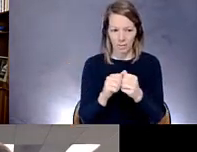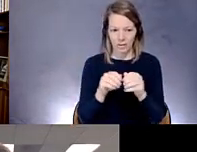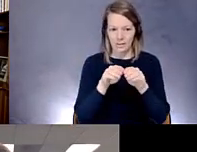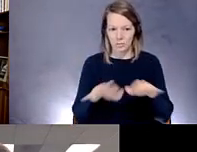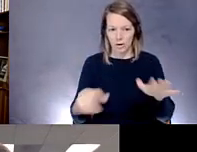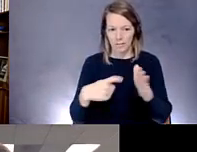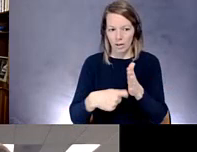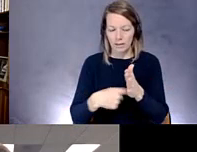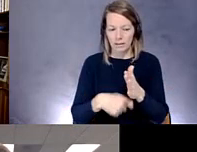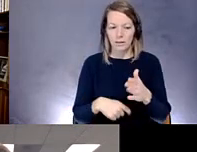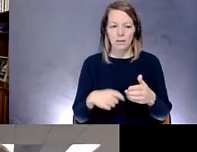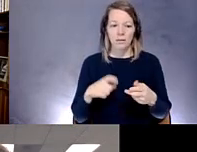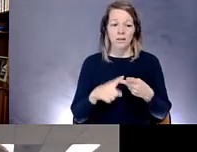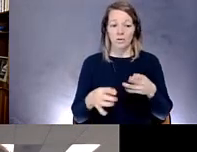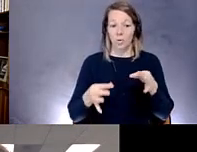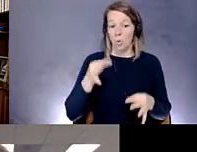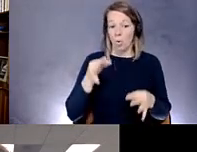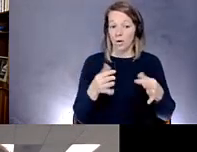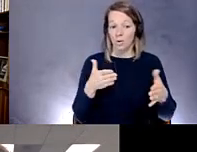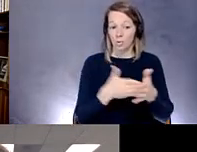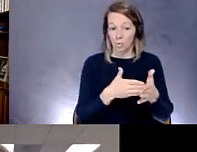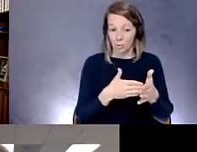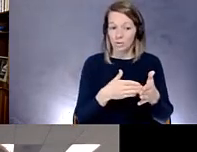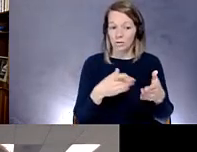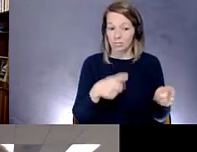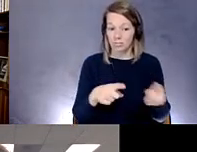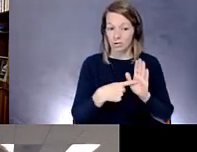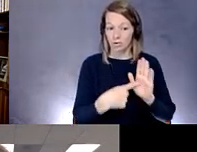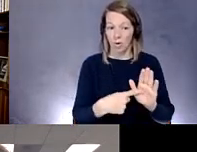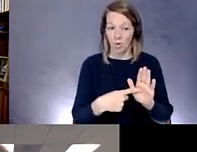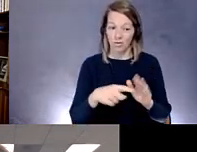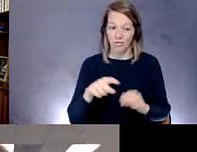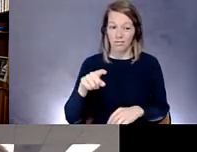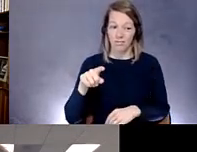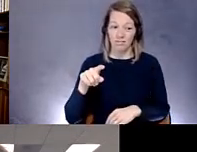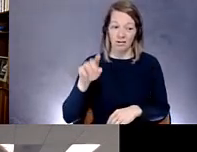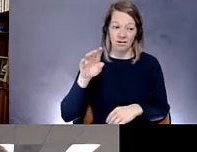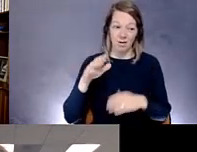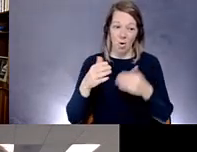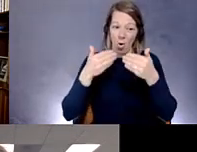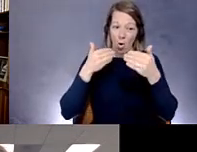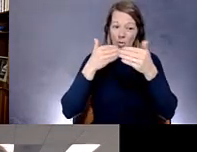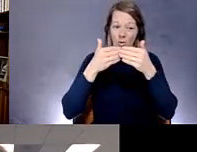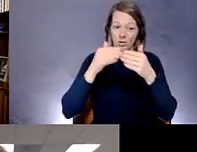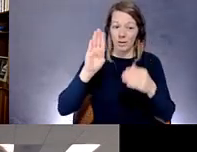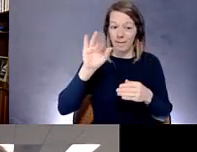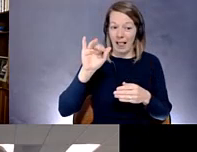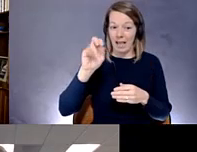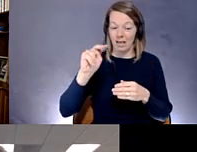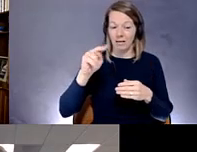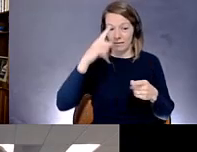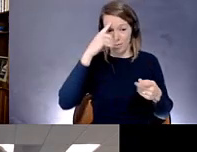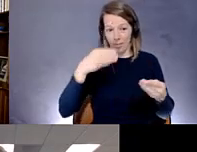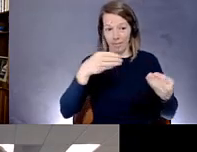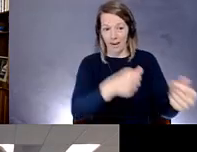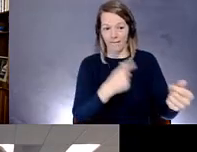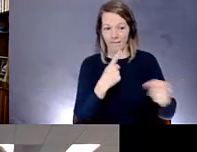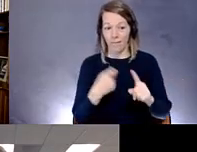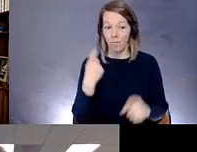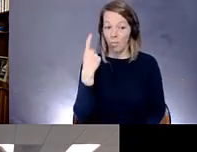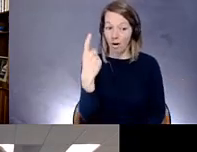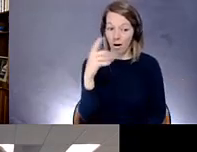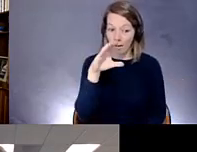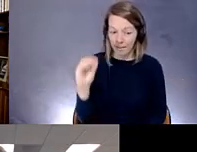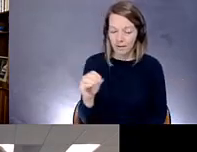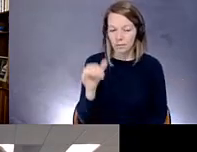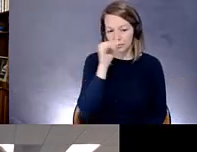There's in court suits, which have shown almost $1 billion in settlement from just one company. So this is